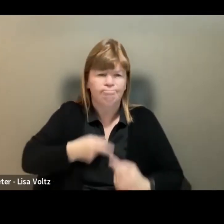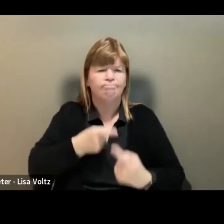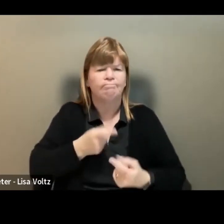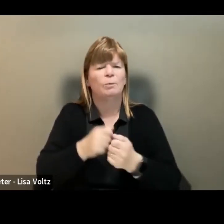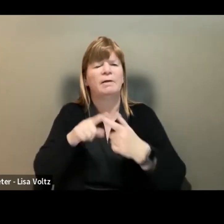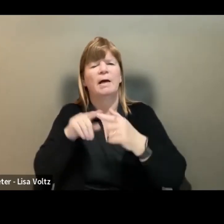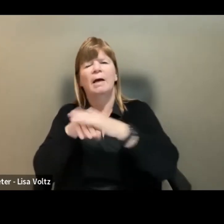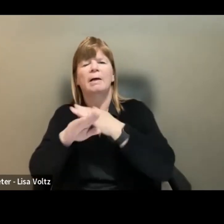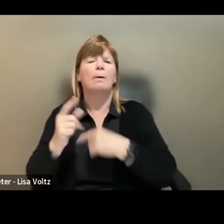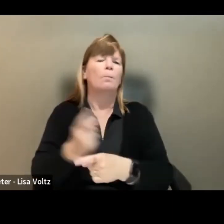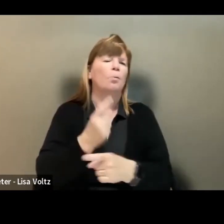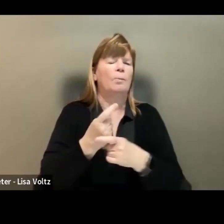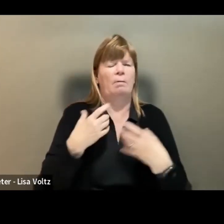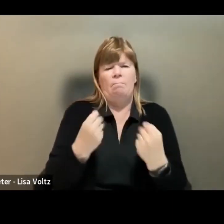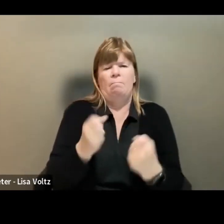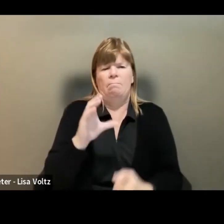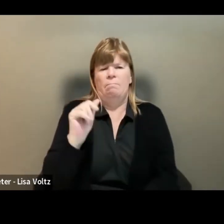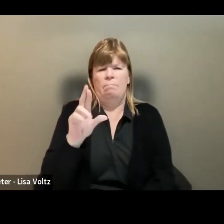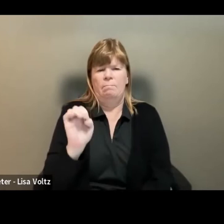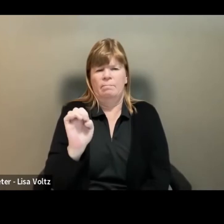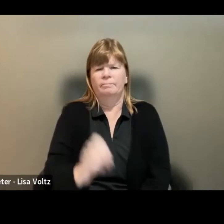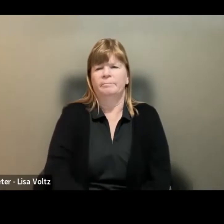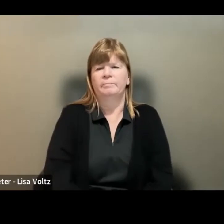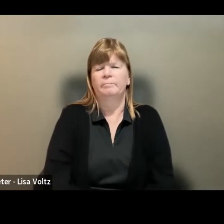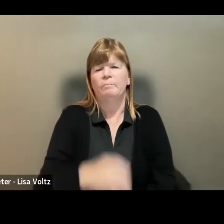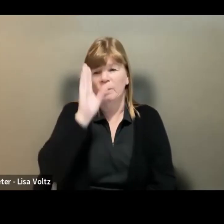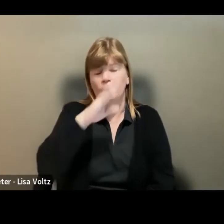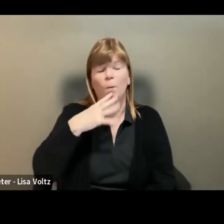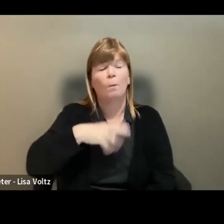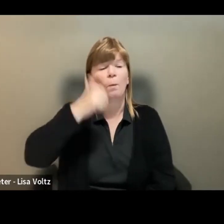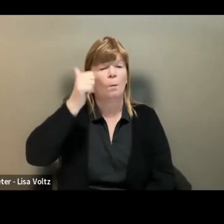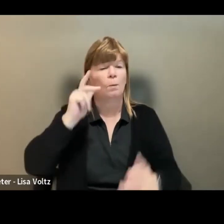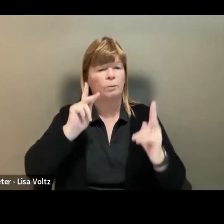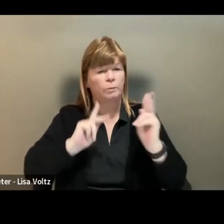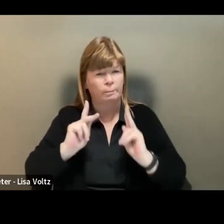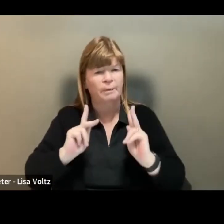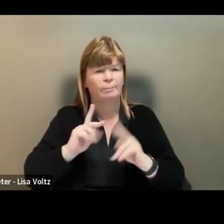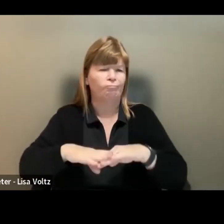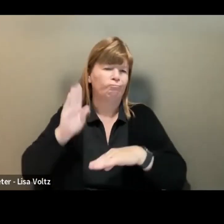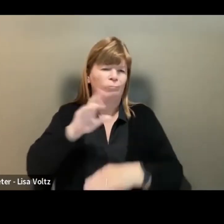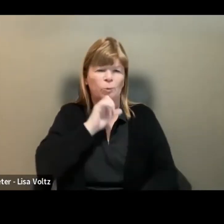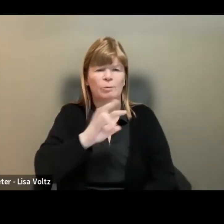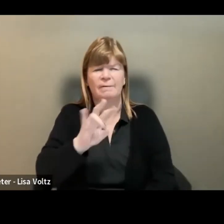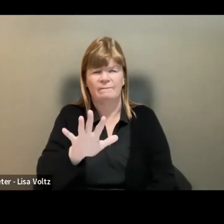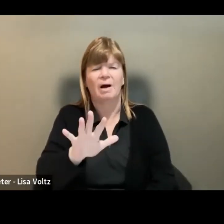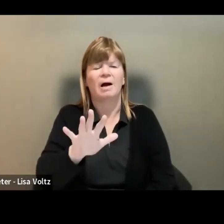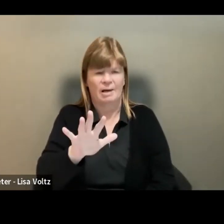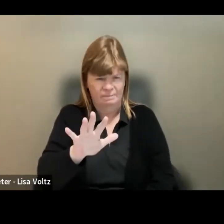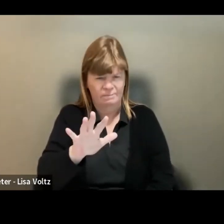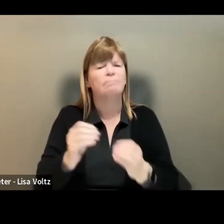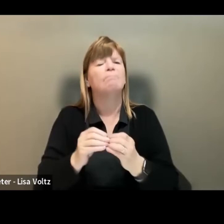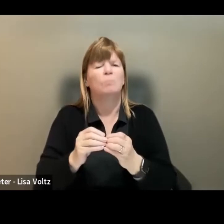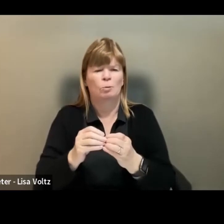accessing appropriate health care. We know that older adults, particularly those over 75, are at elevated risk